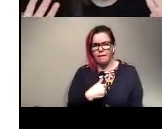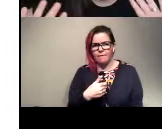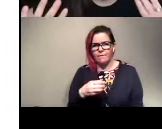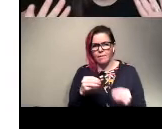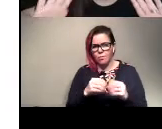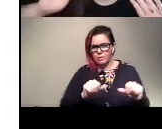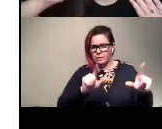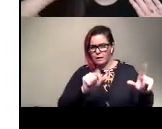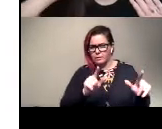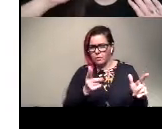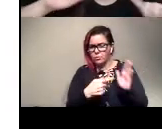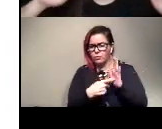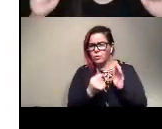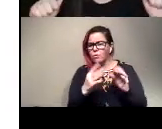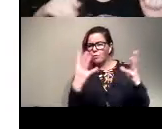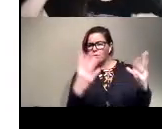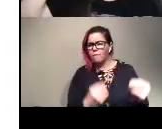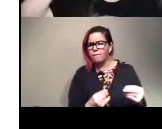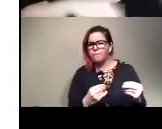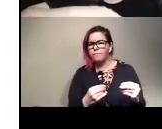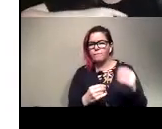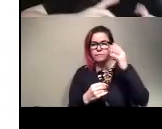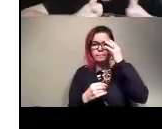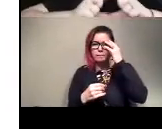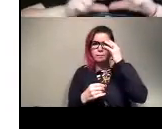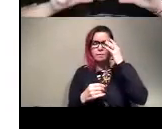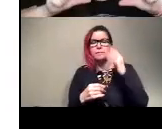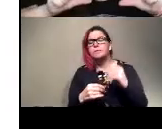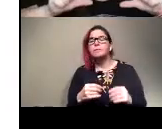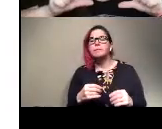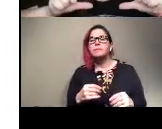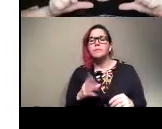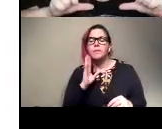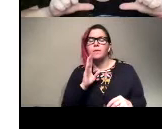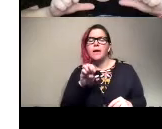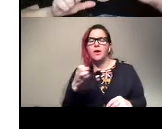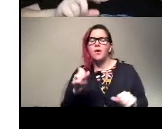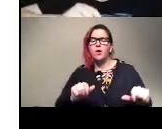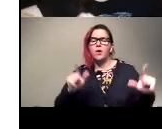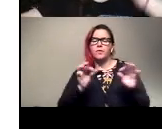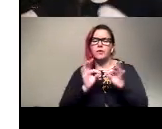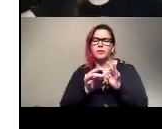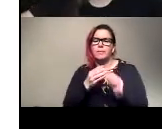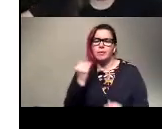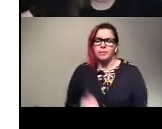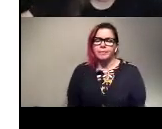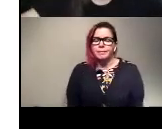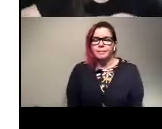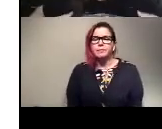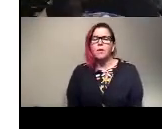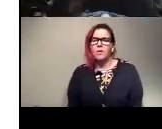like to show us? Or, and if not, we should minimize it because it'll make Erin larger. Exactly, so you can, yes, I wanna do that.